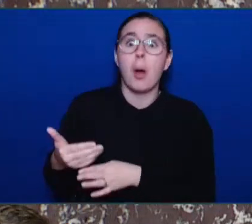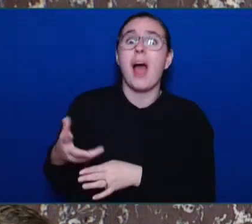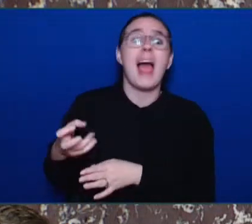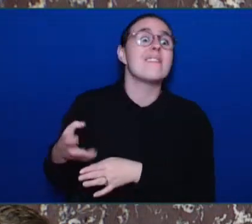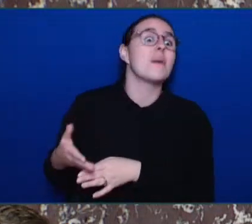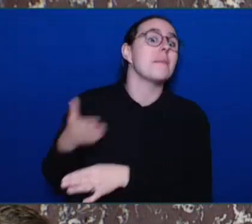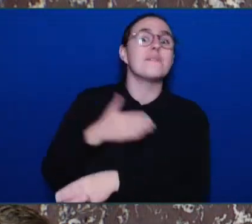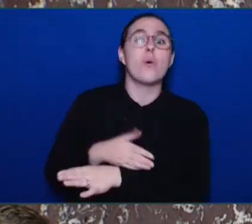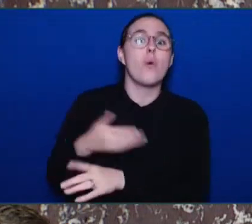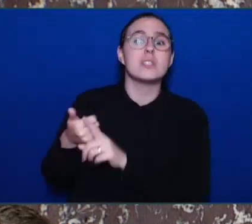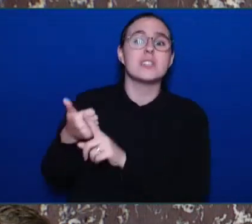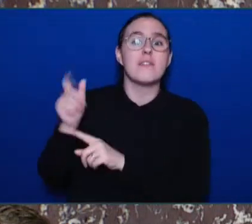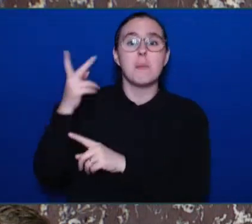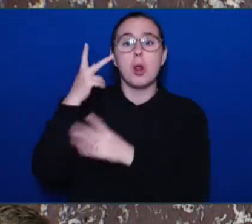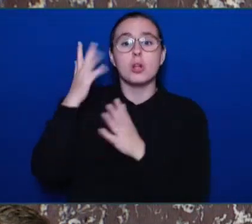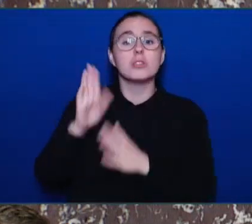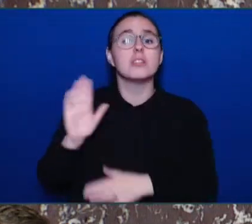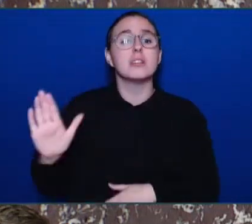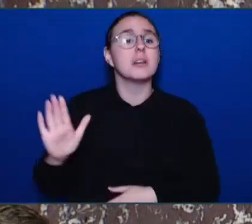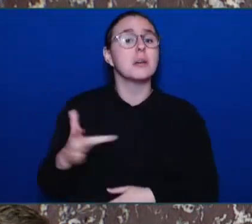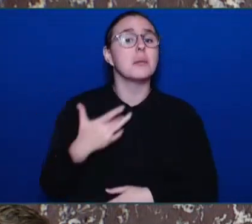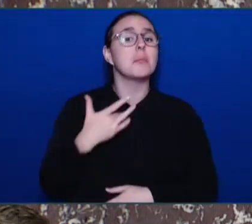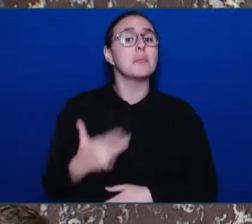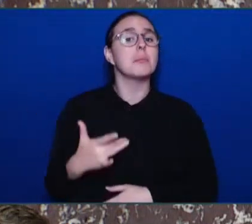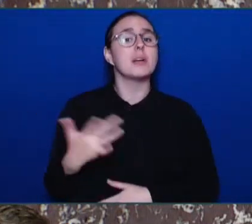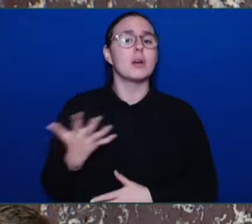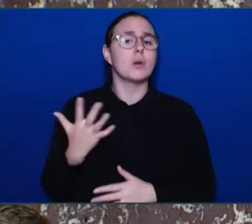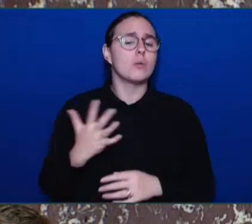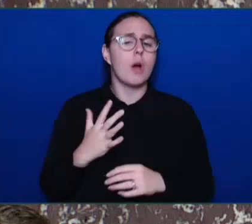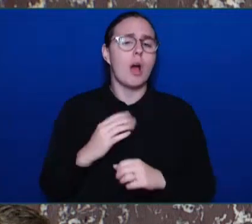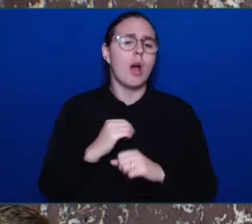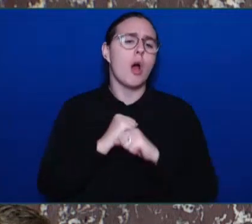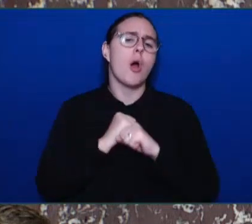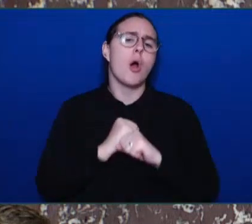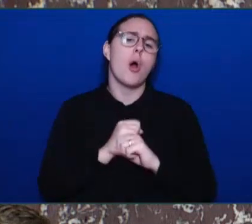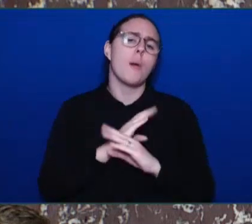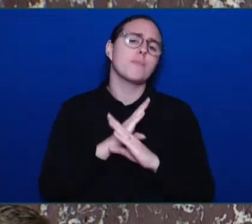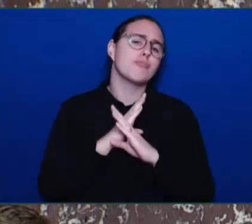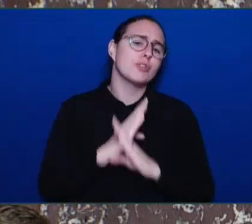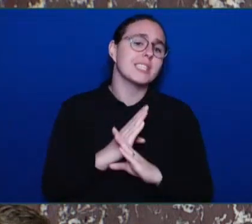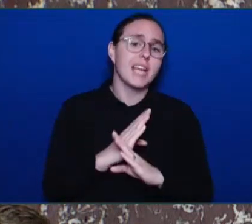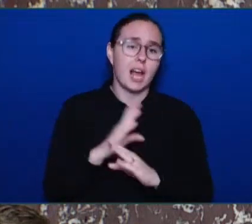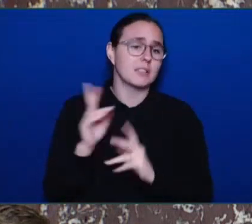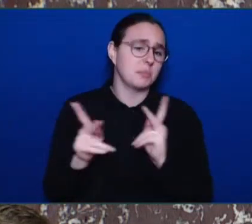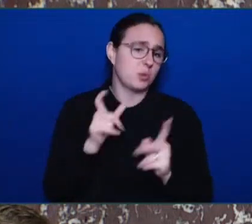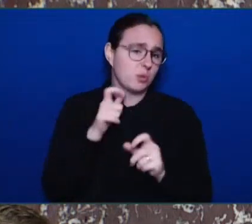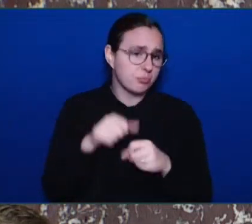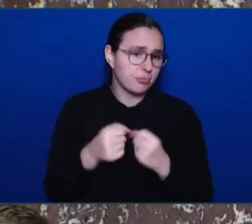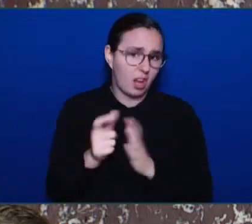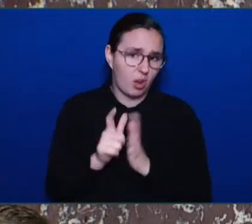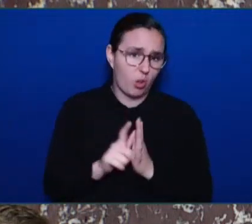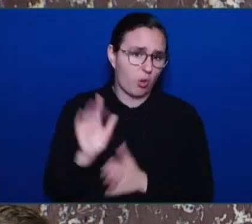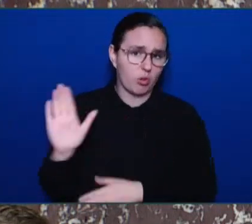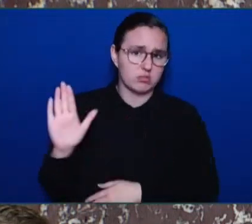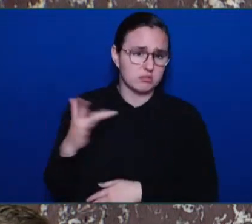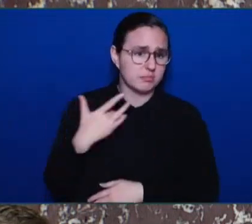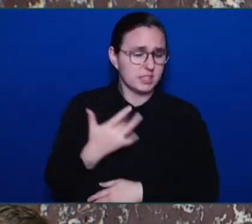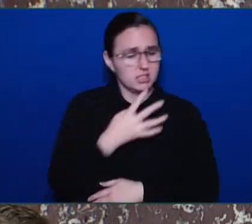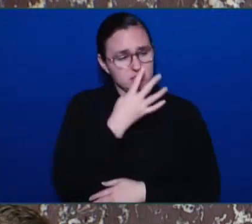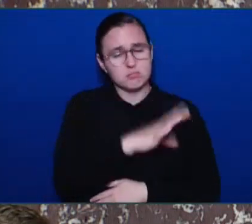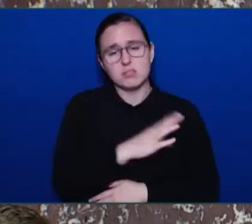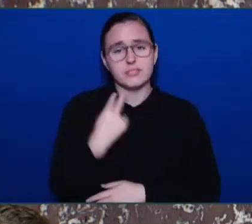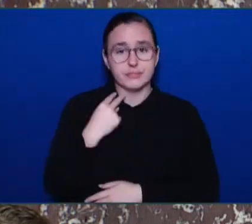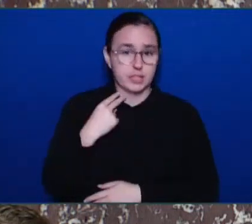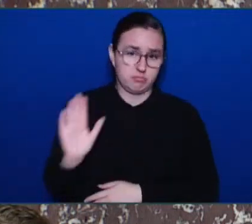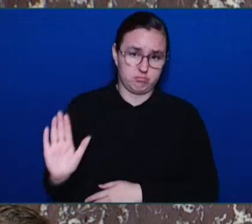over the rights of victims. And the Solicitor General can mention victims today. It's too bad this government did not